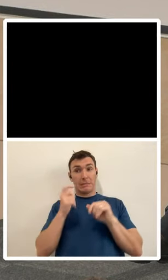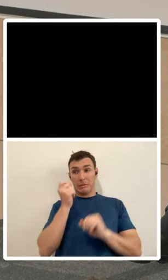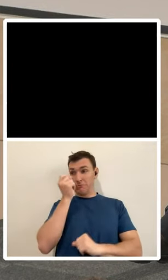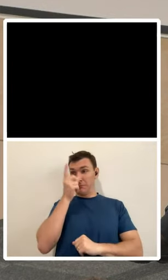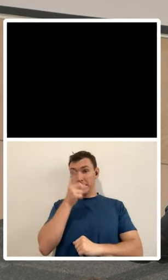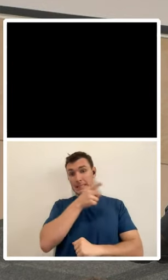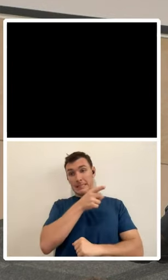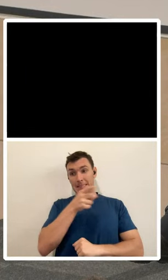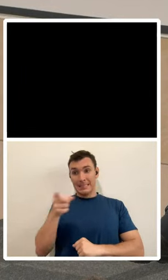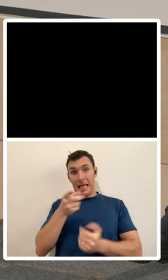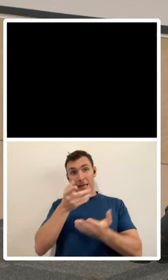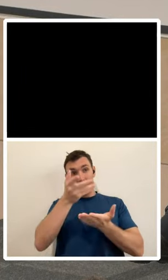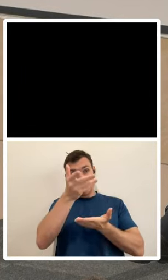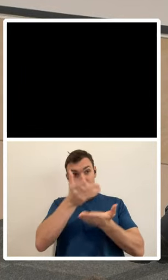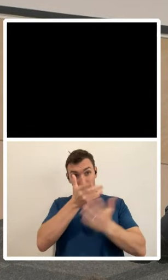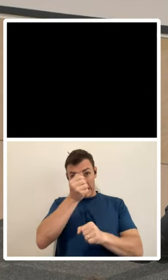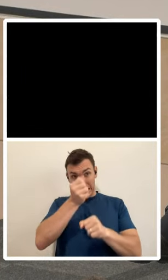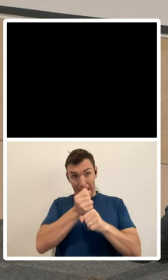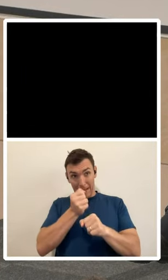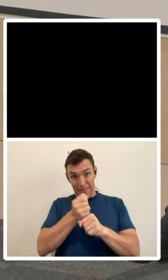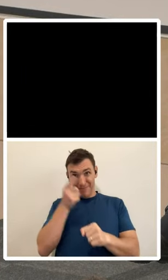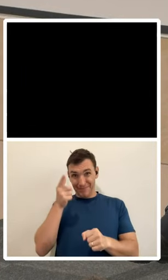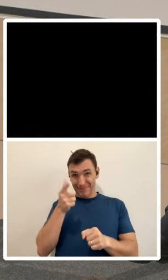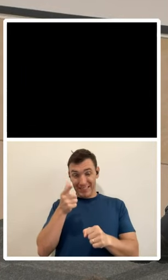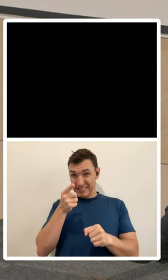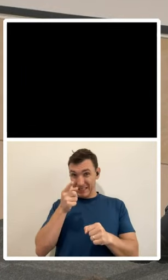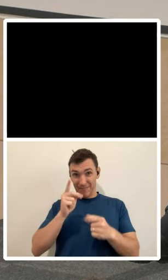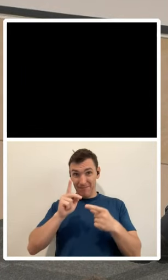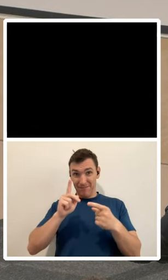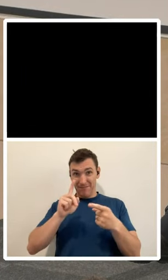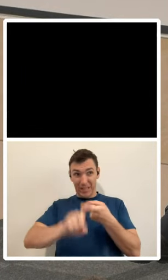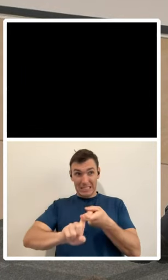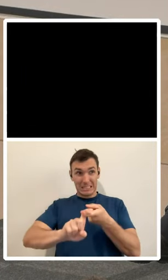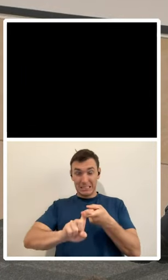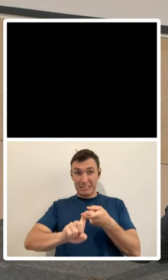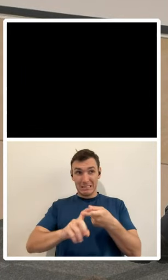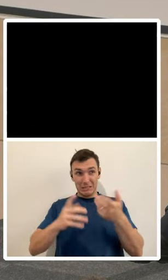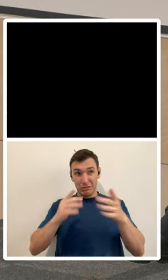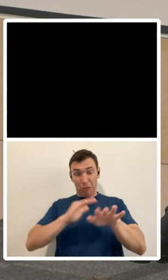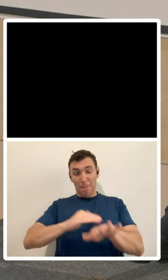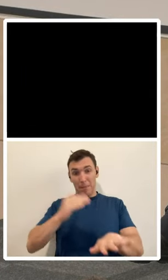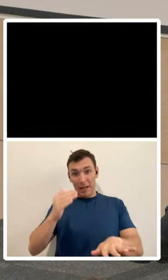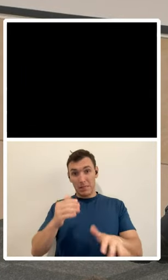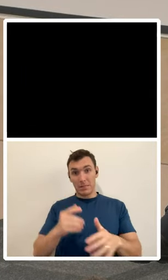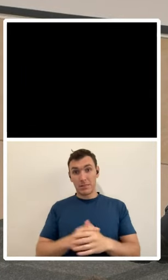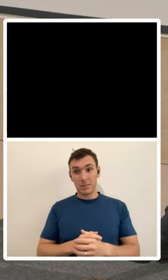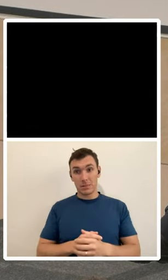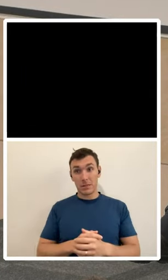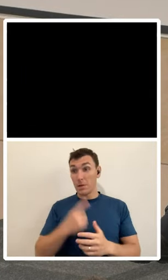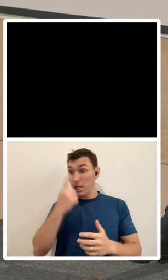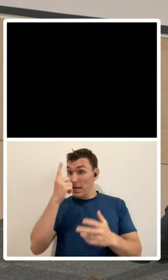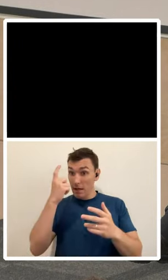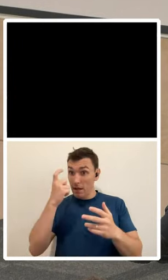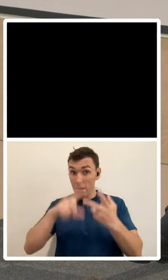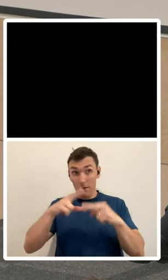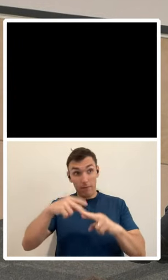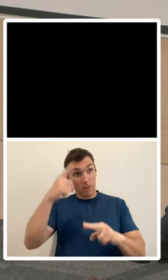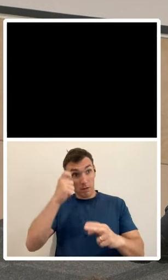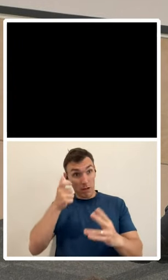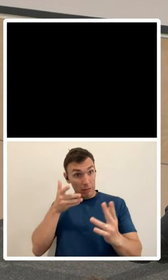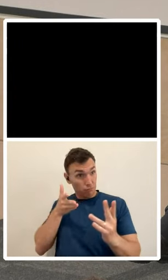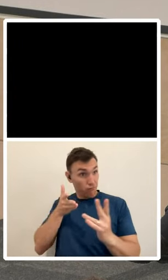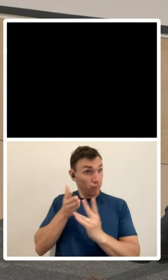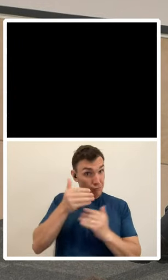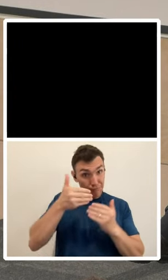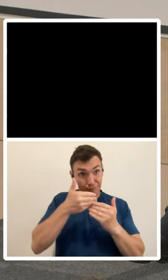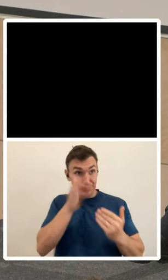and you can go and take people down, go and do it. But listen, if you don't get through the door, understand that the door was never made for you. And you were designed